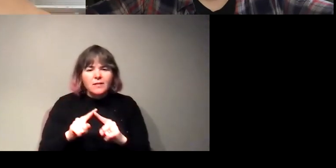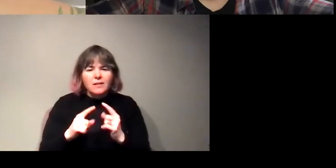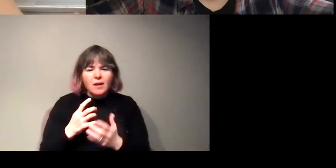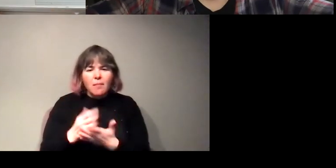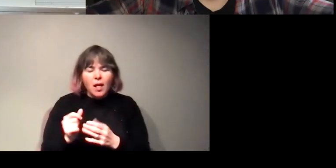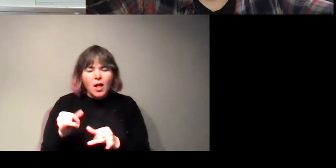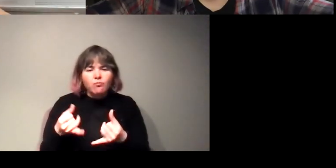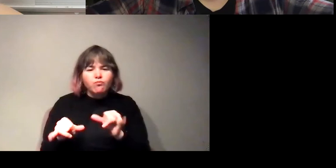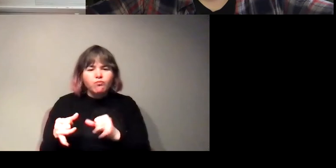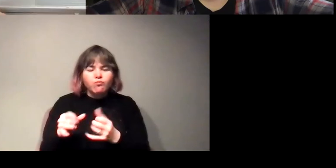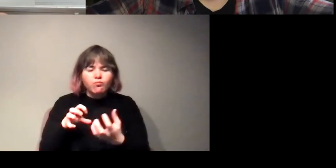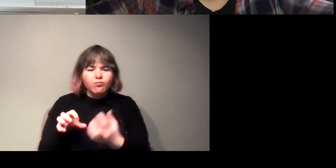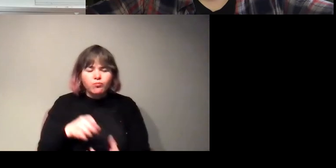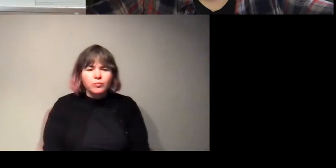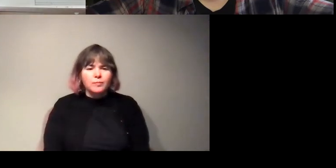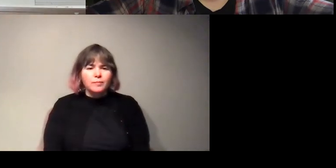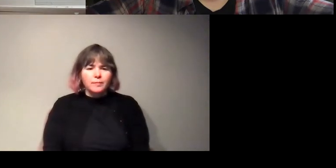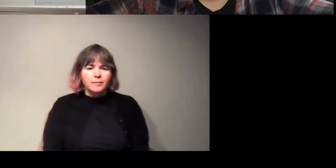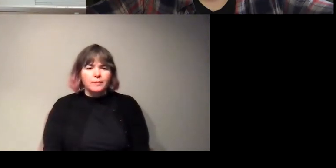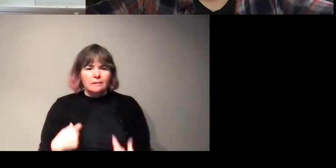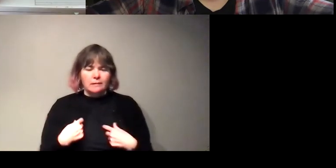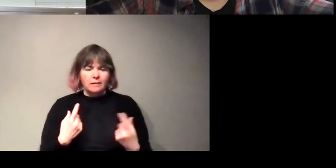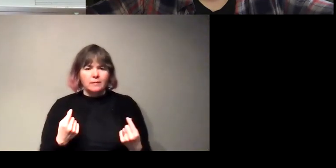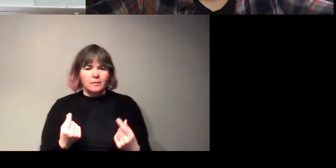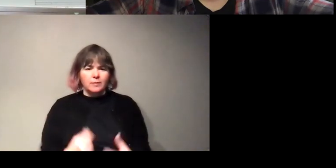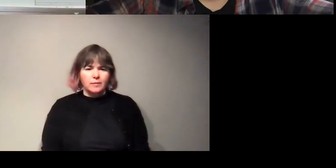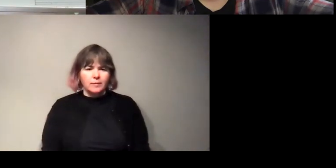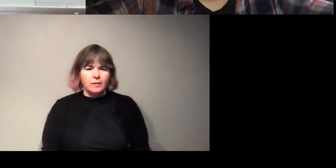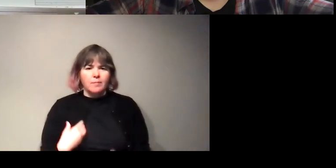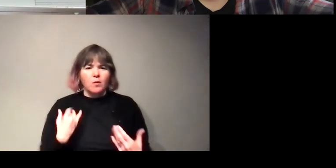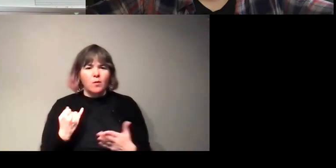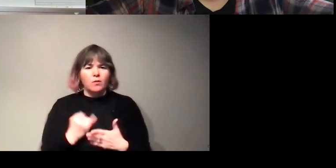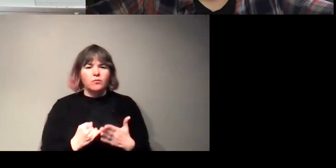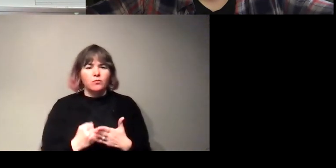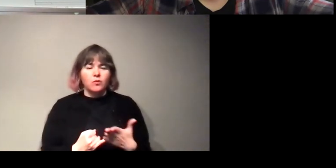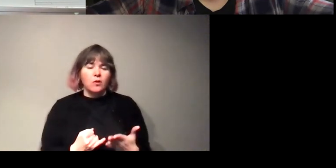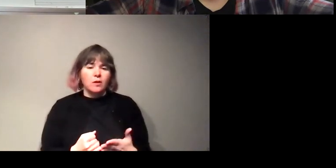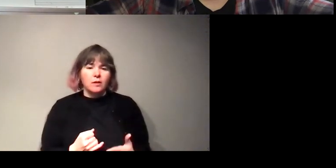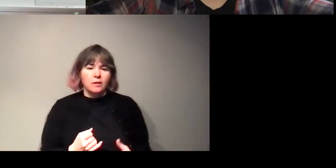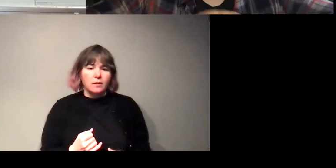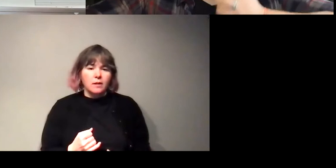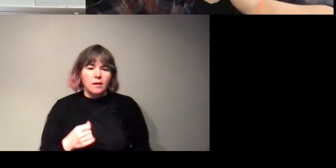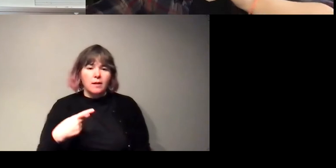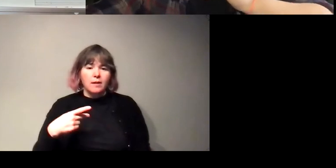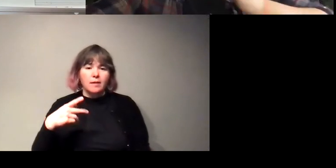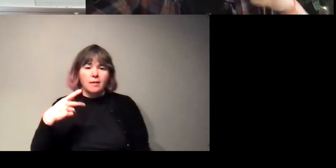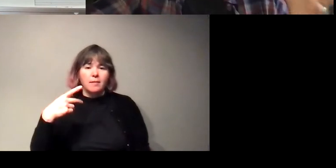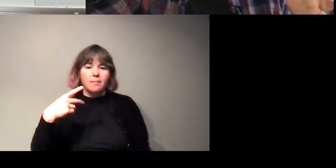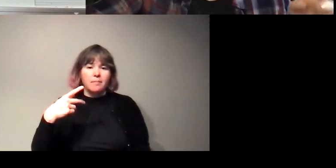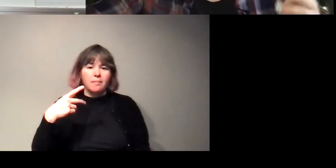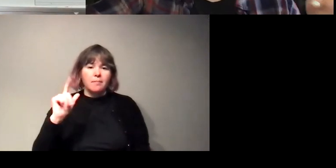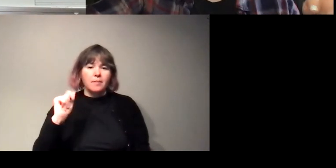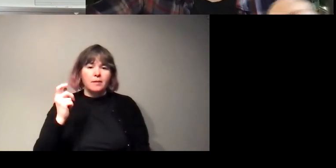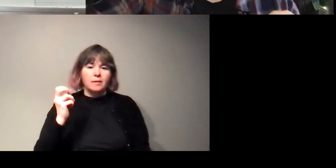acrylic ink. And let's see, what do I need to do? I'm drawing a plantain today. So everyone at home, there are a couple